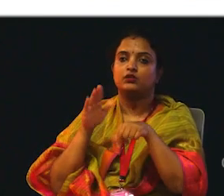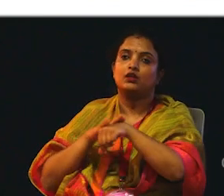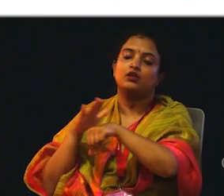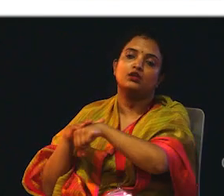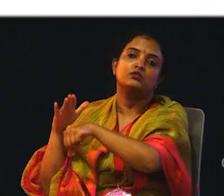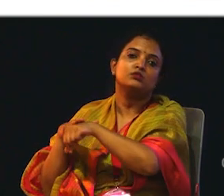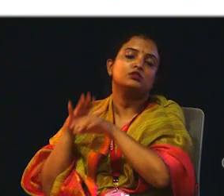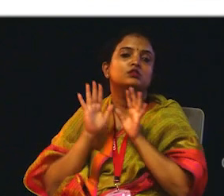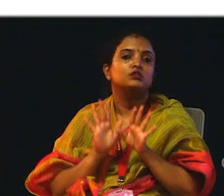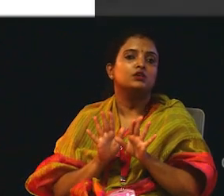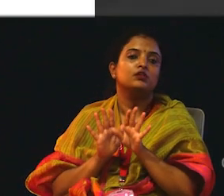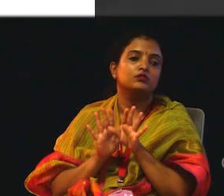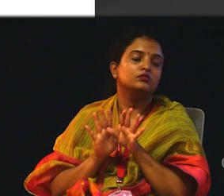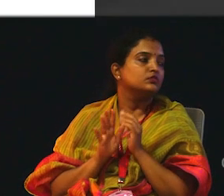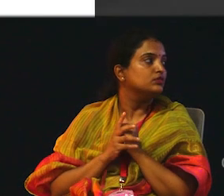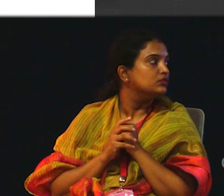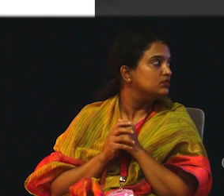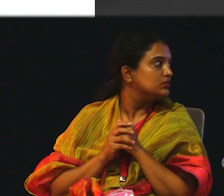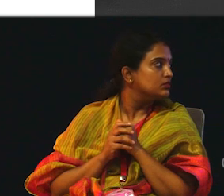experience.